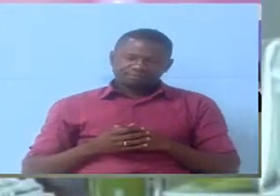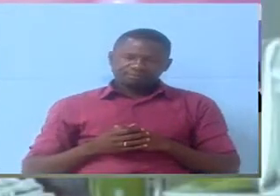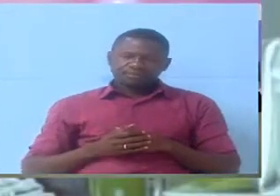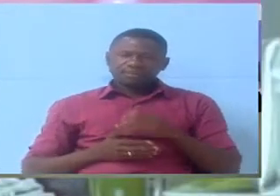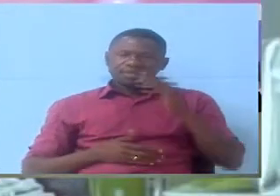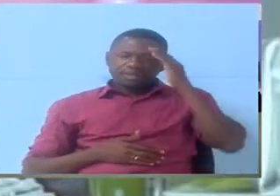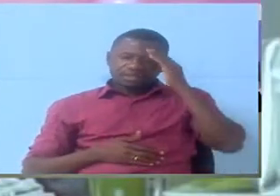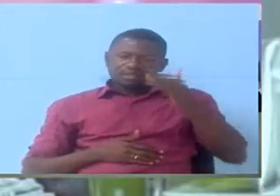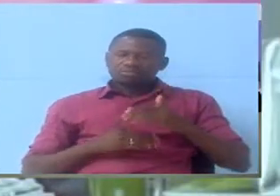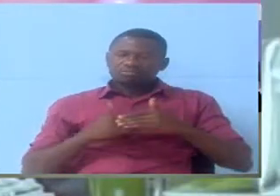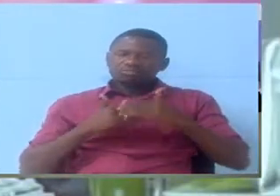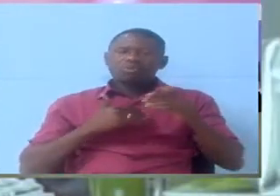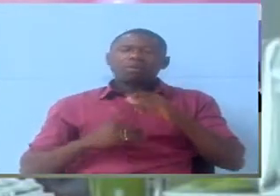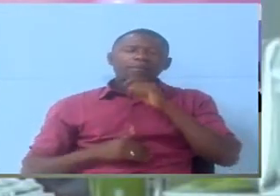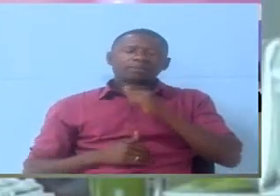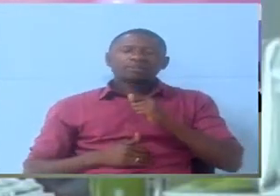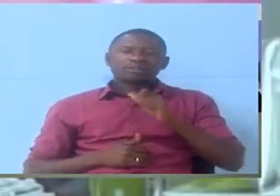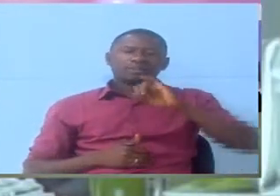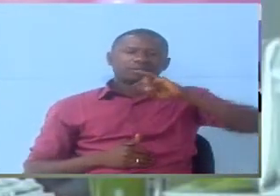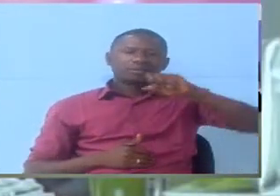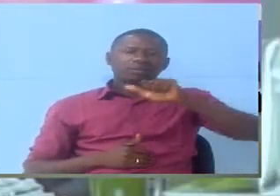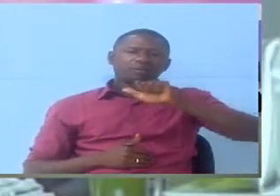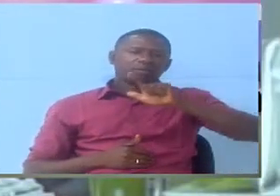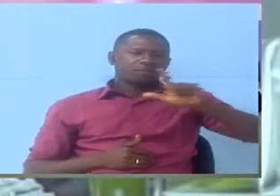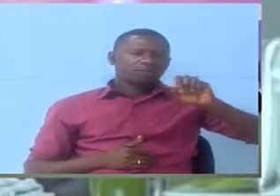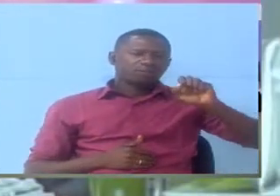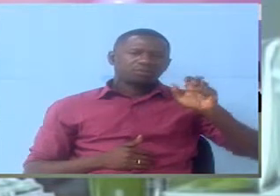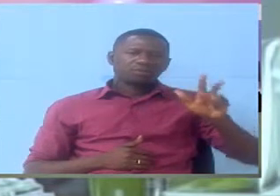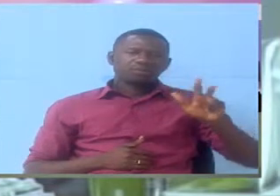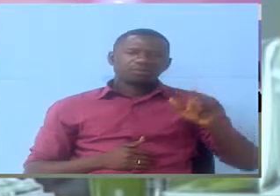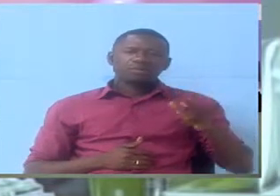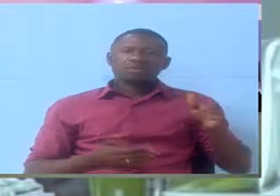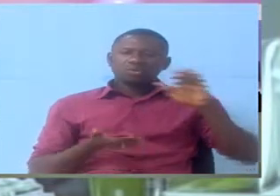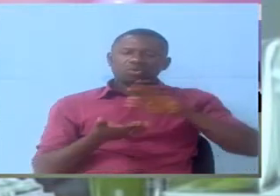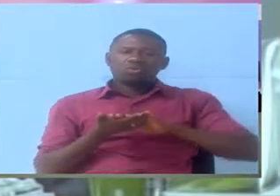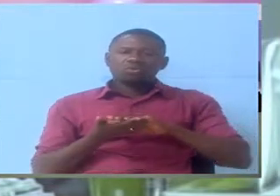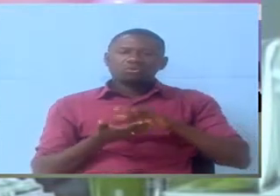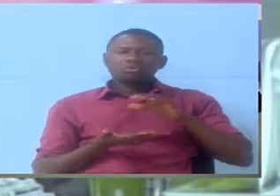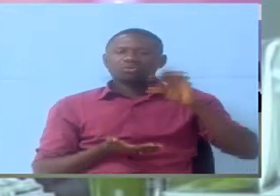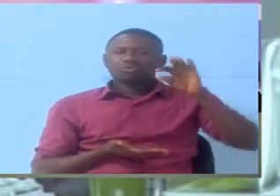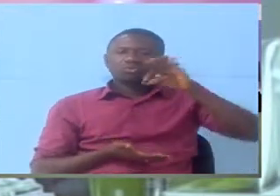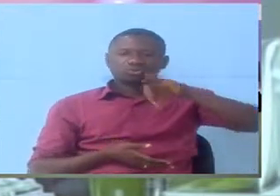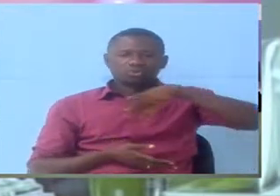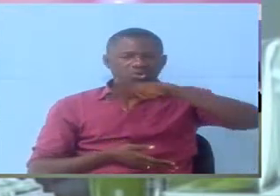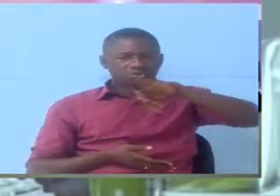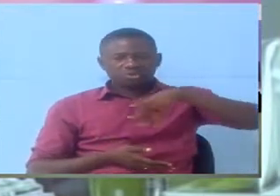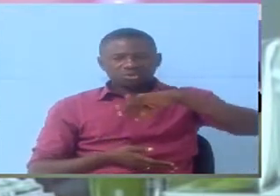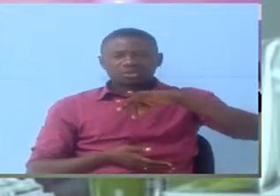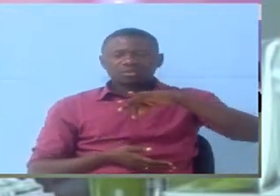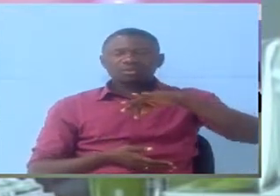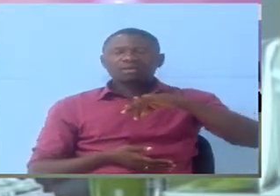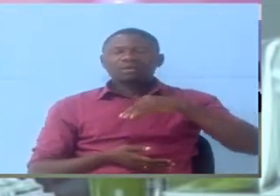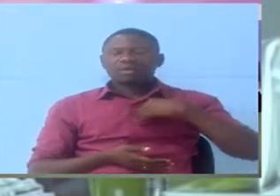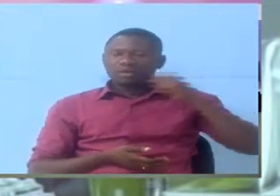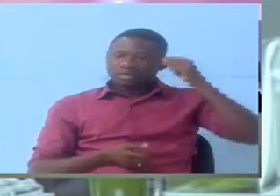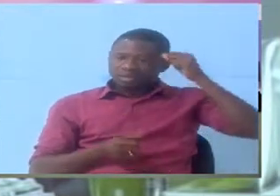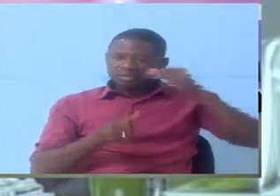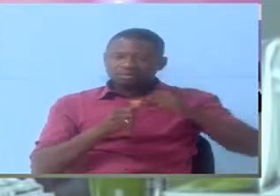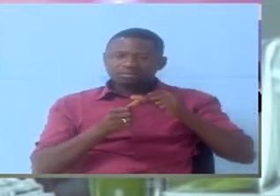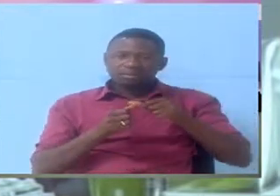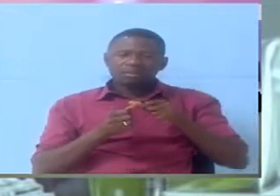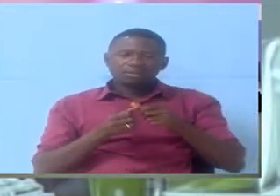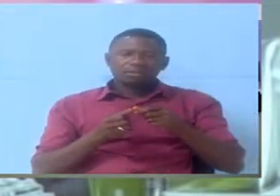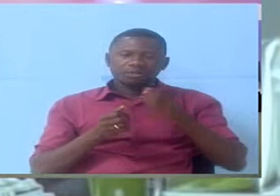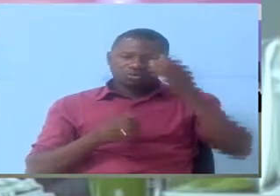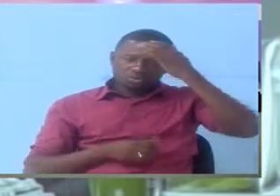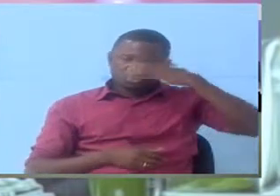Thank you very much, Mr. Jallow. On Thursday, I did remind the Commission here